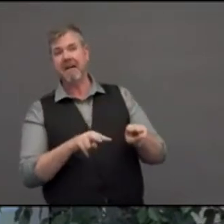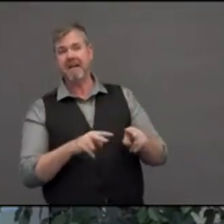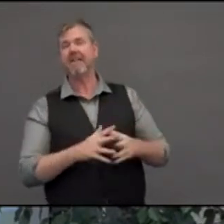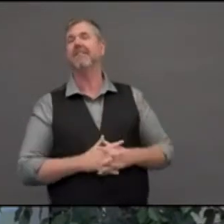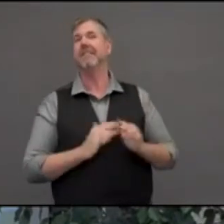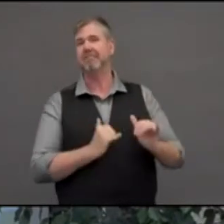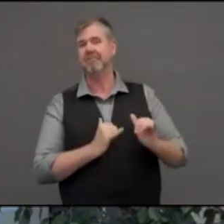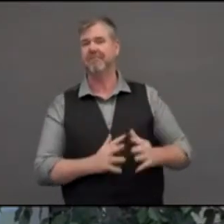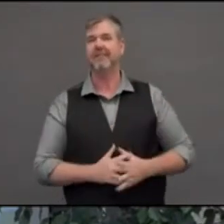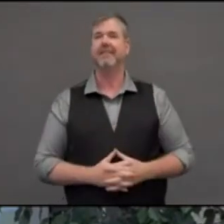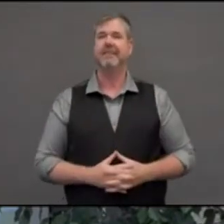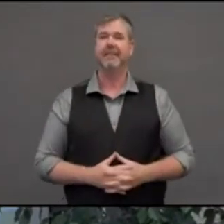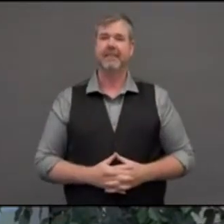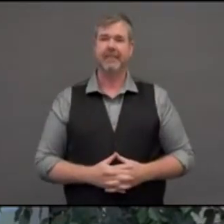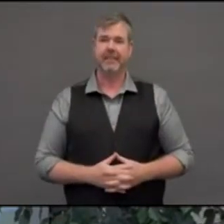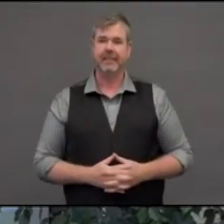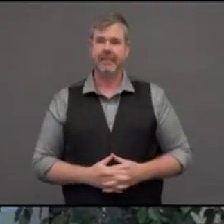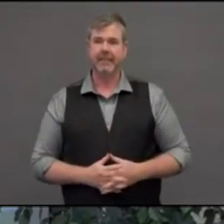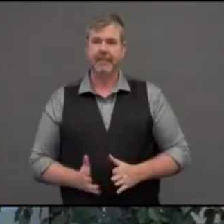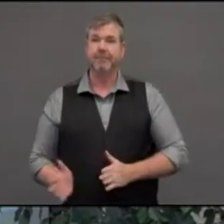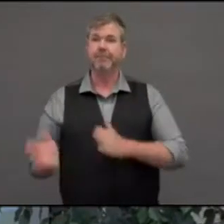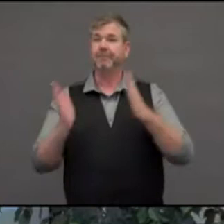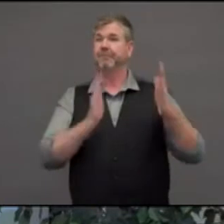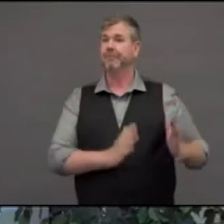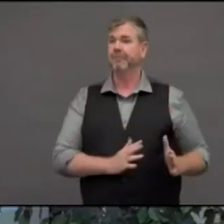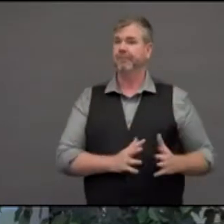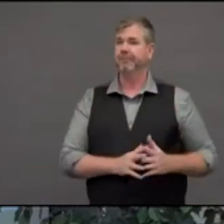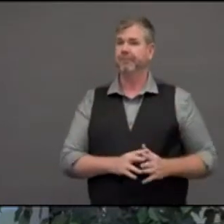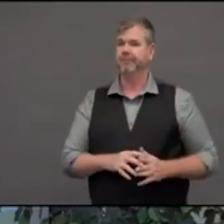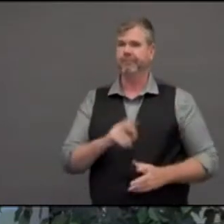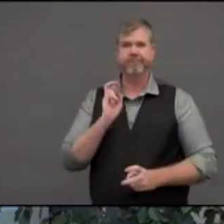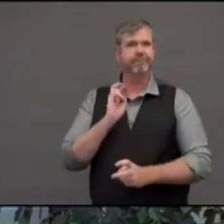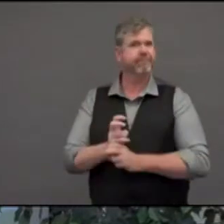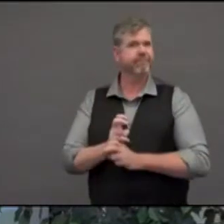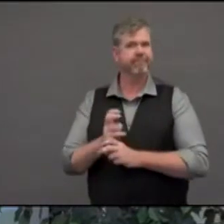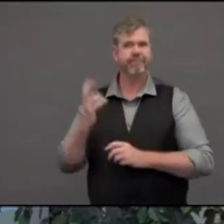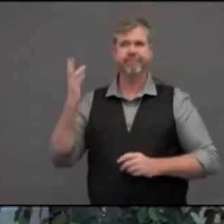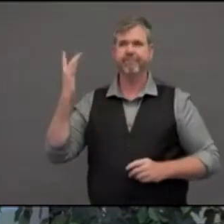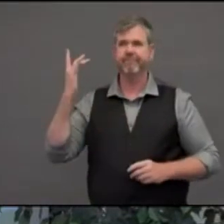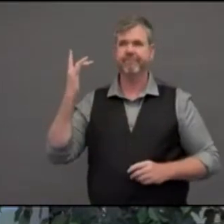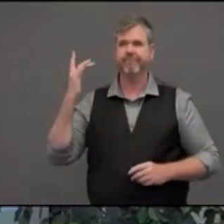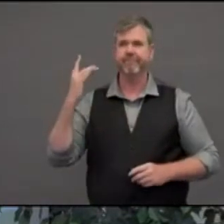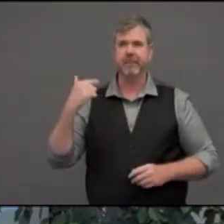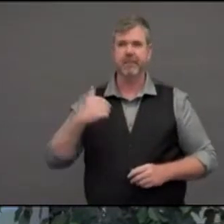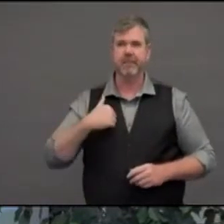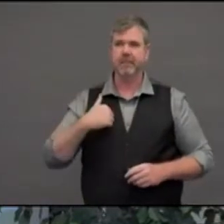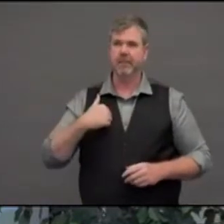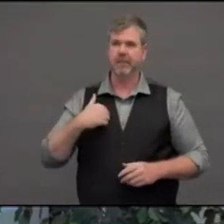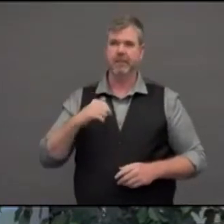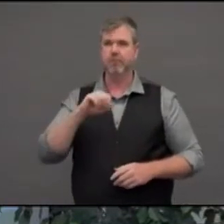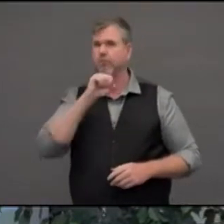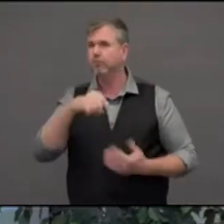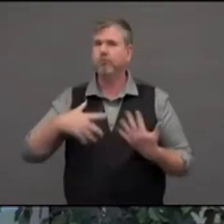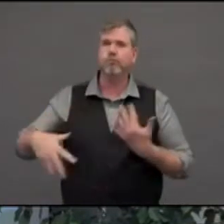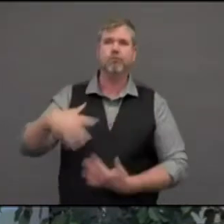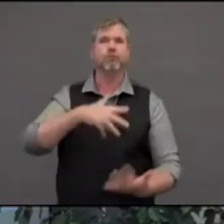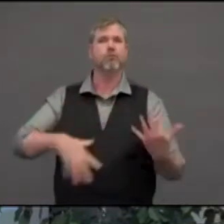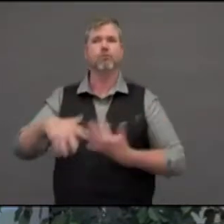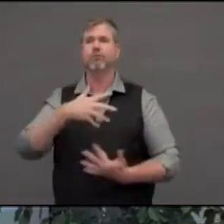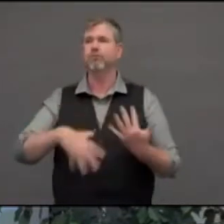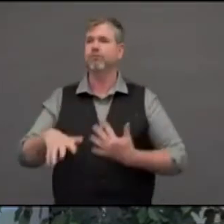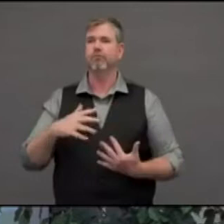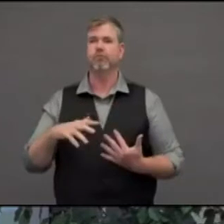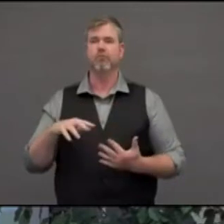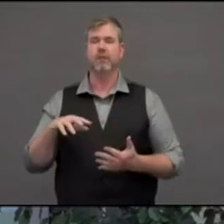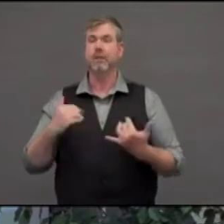hard, especially because I love socializing. So it was a bit difficult for me to try to